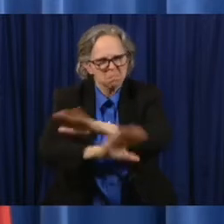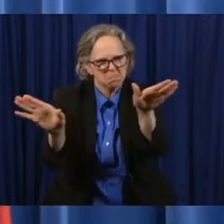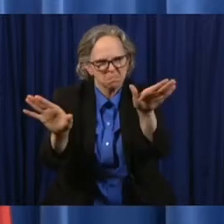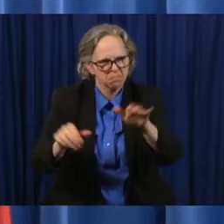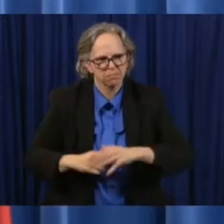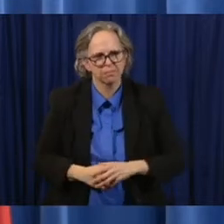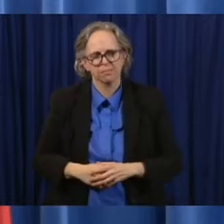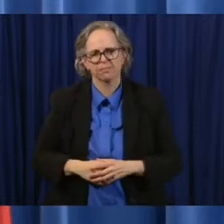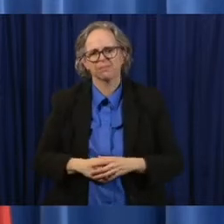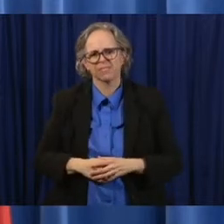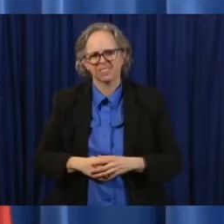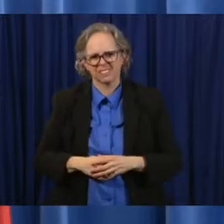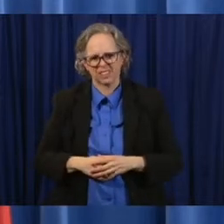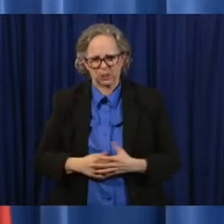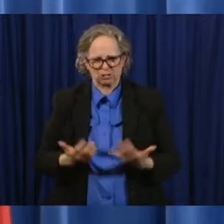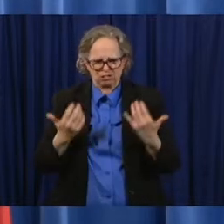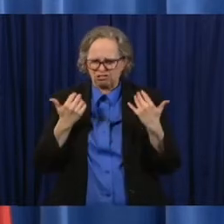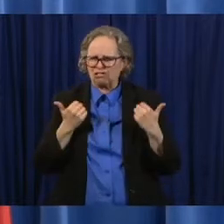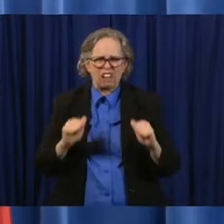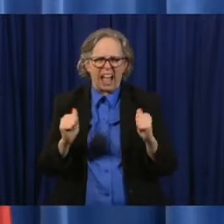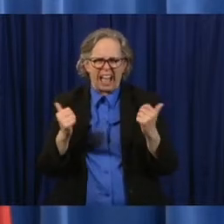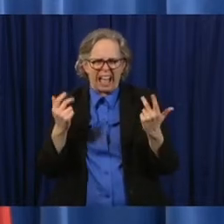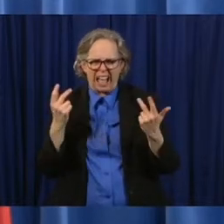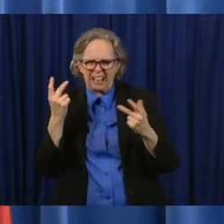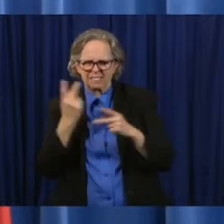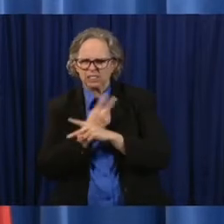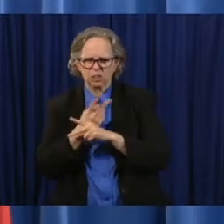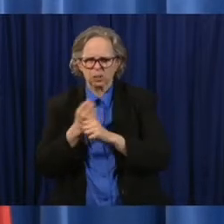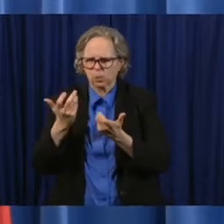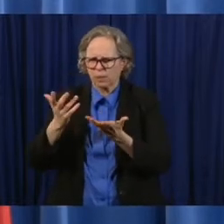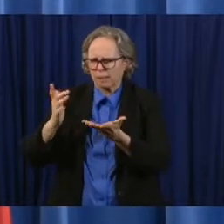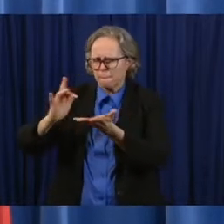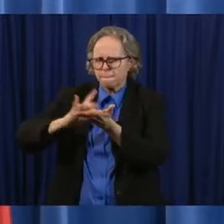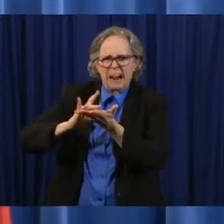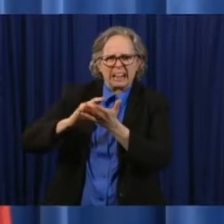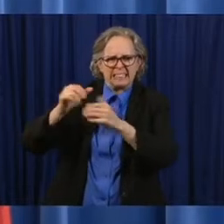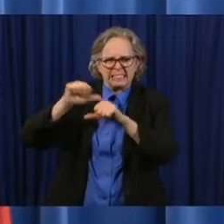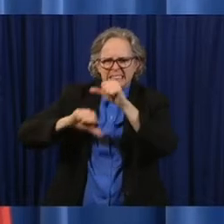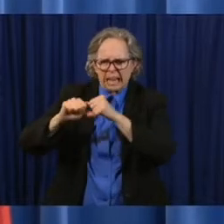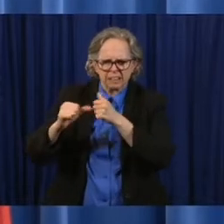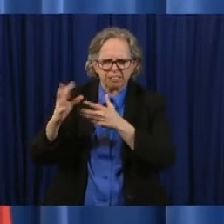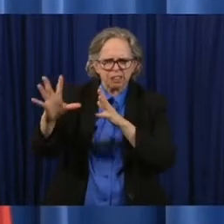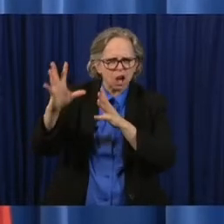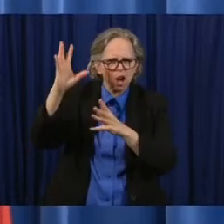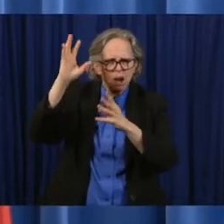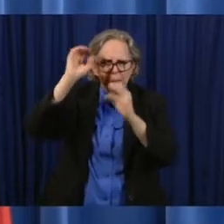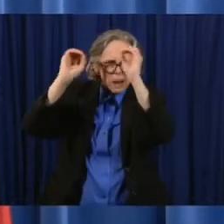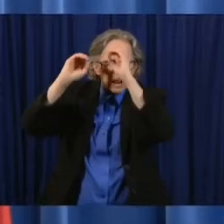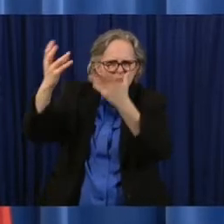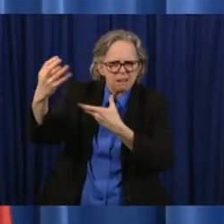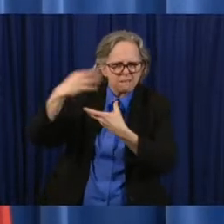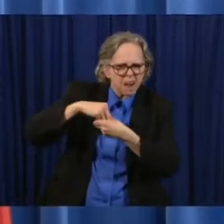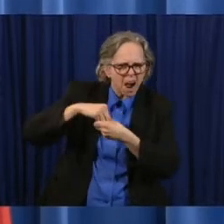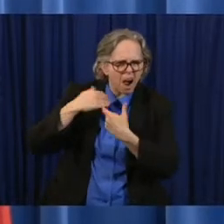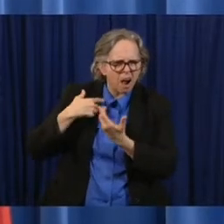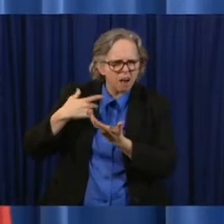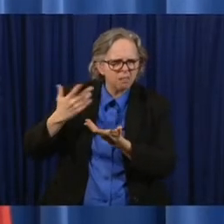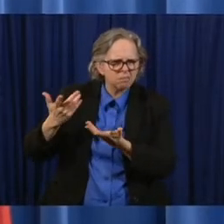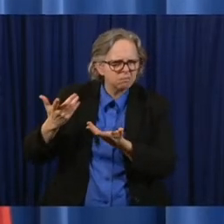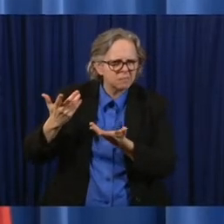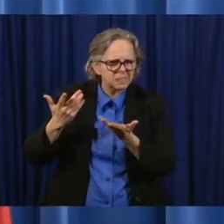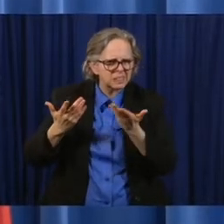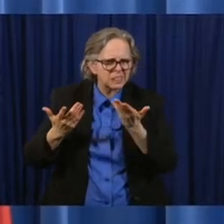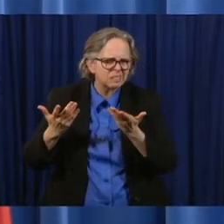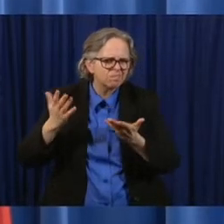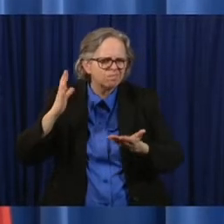medical science is to give people, the individual, because all these are individual